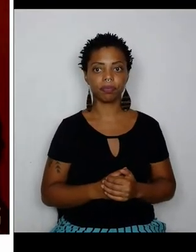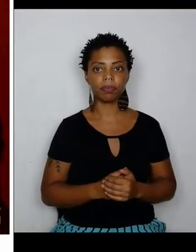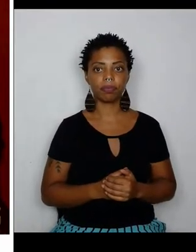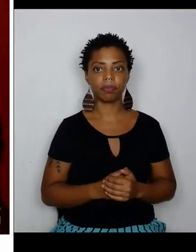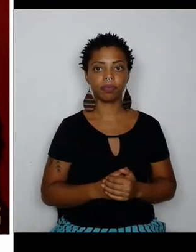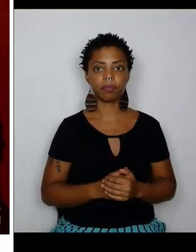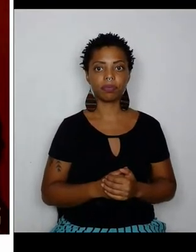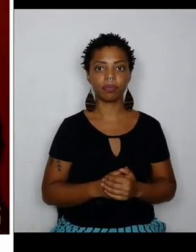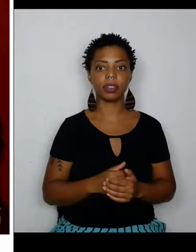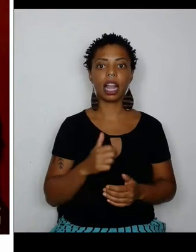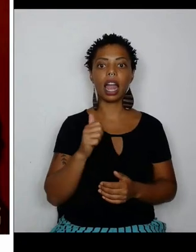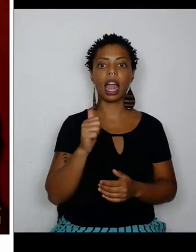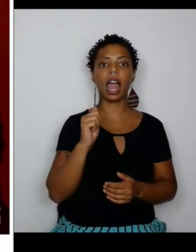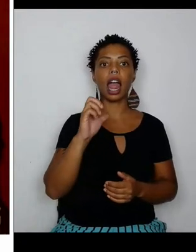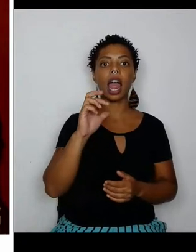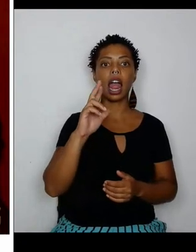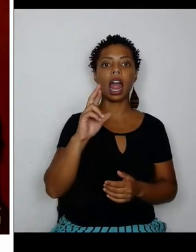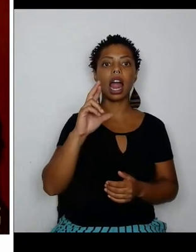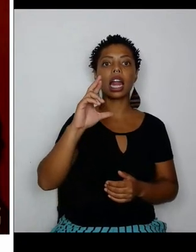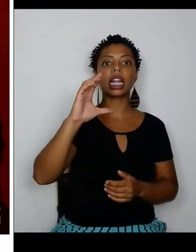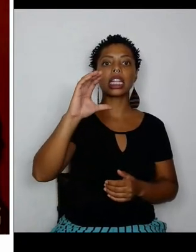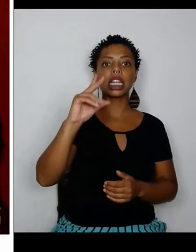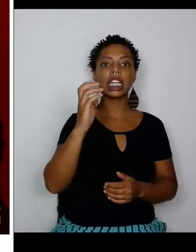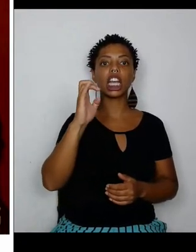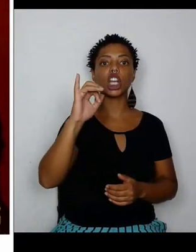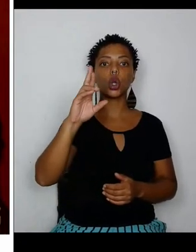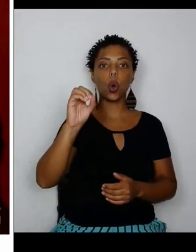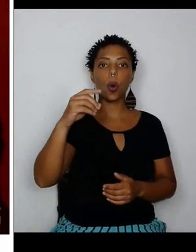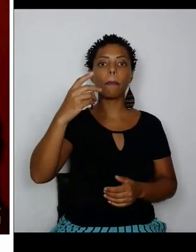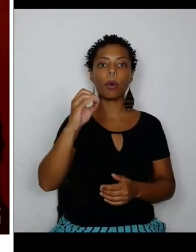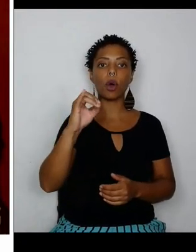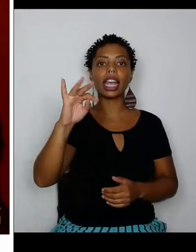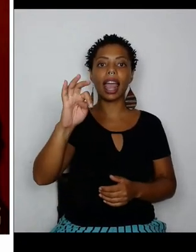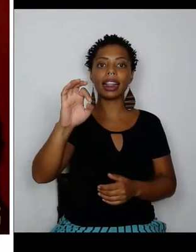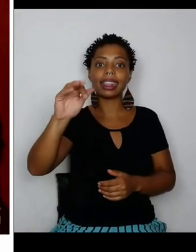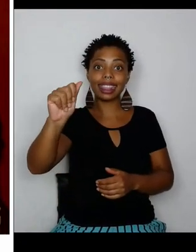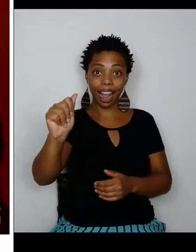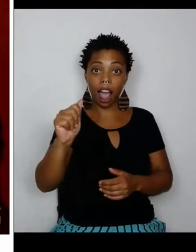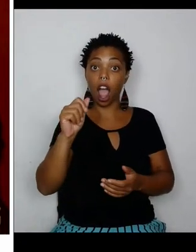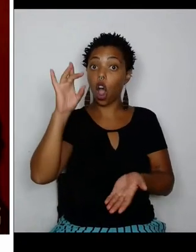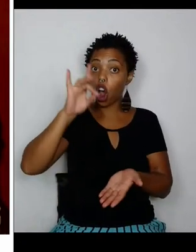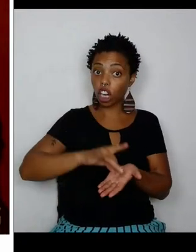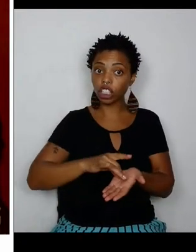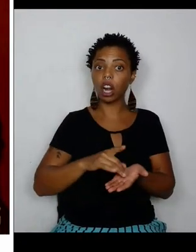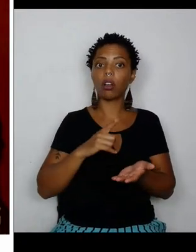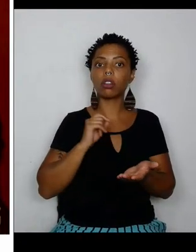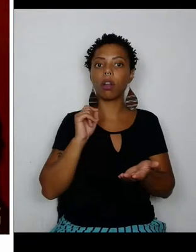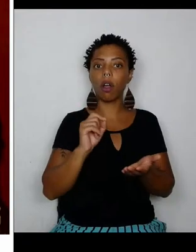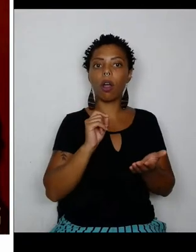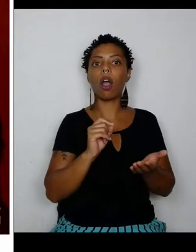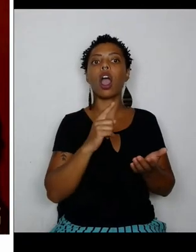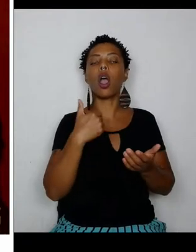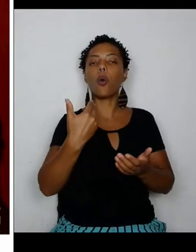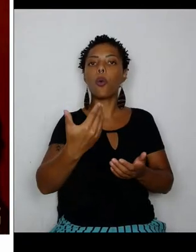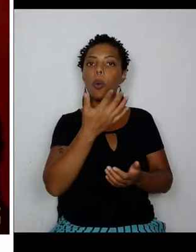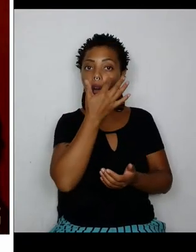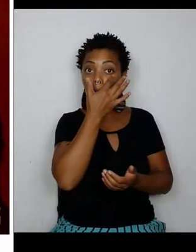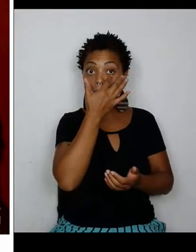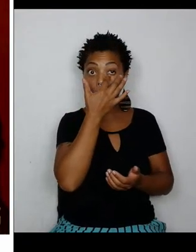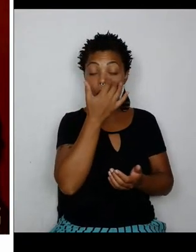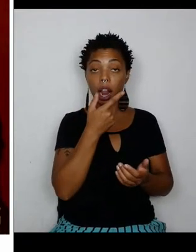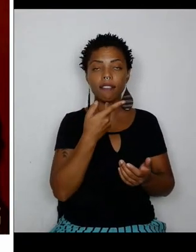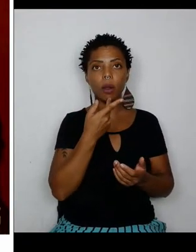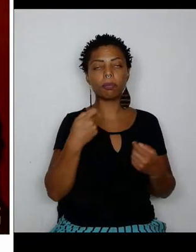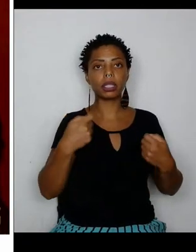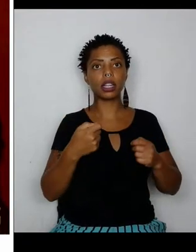variants all the iconographers thereafter i instructed to reenact the miracle by looking at the prototype